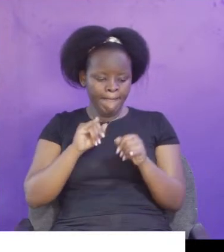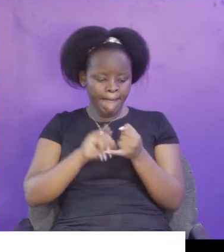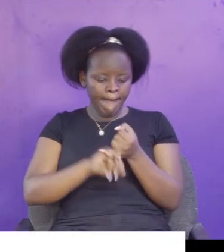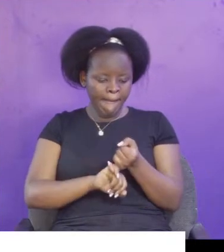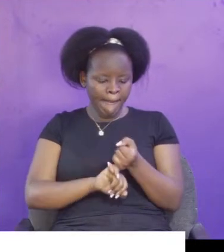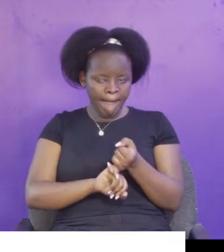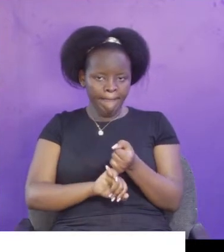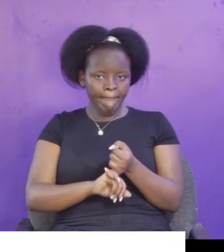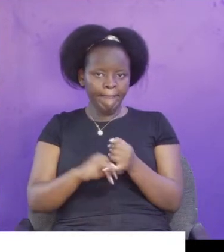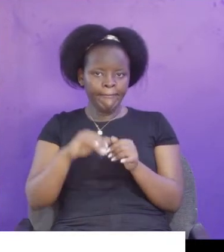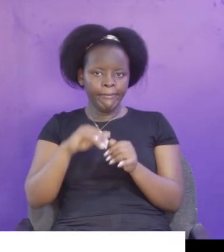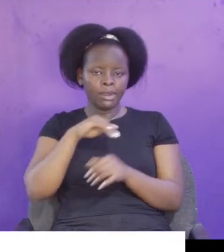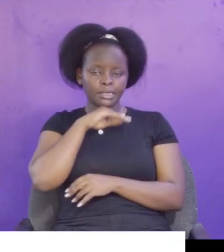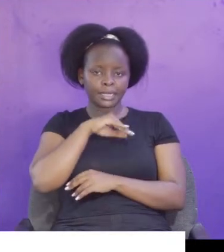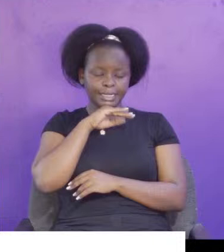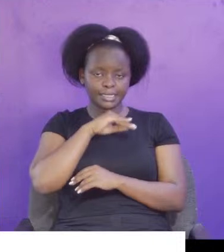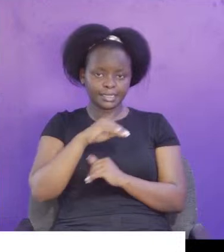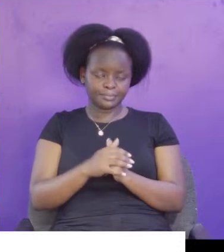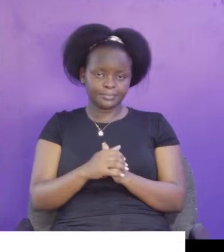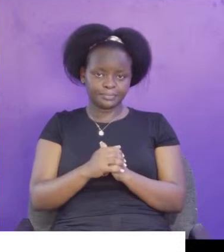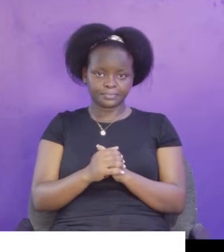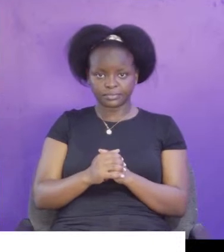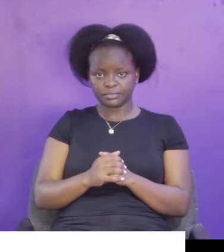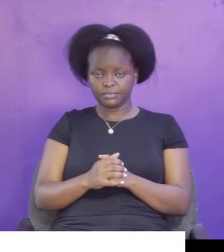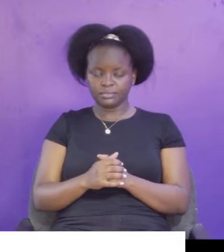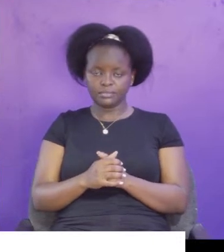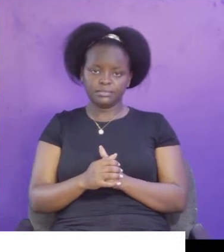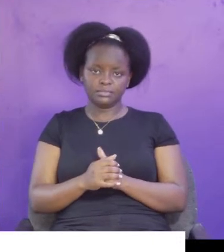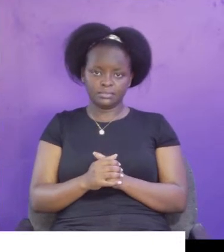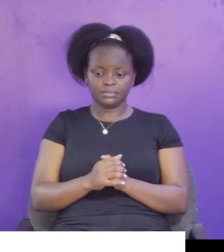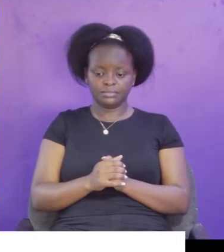Raila Amolo Odinga.